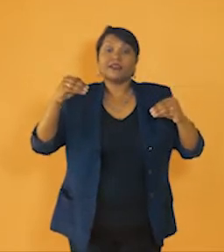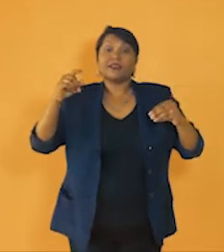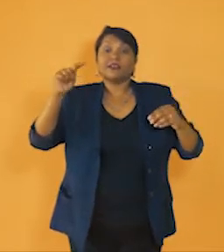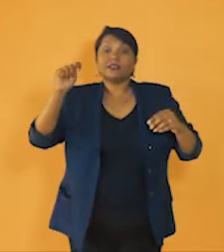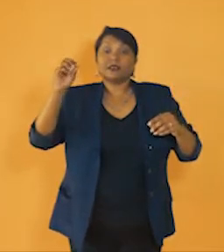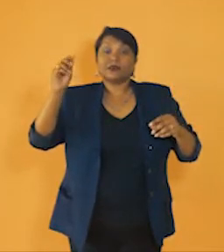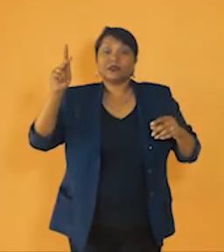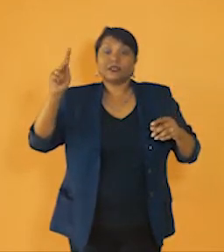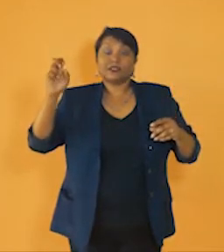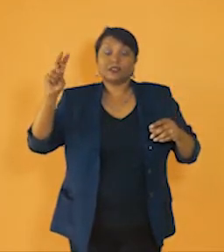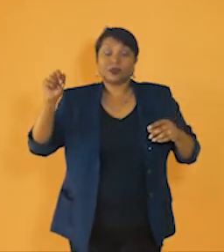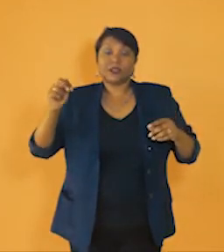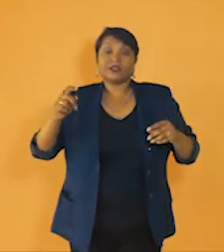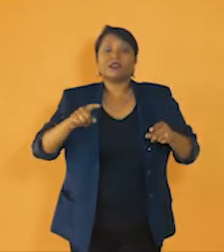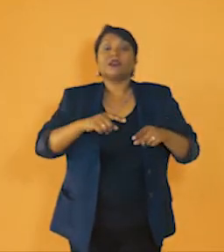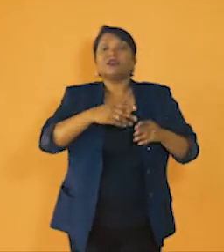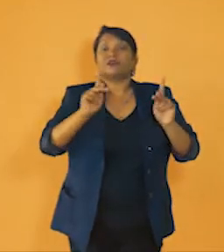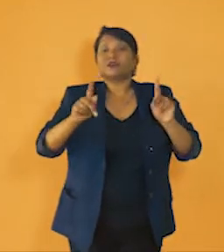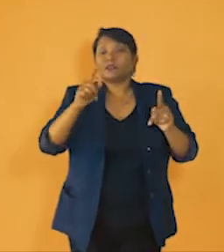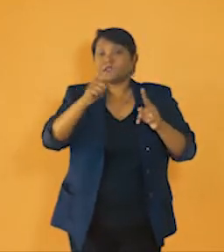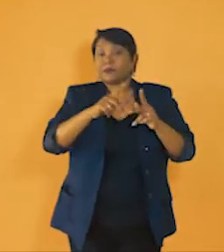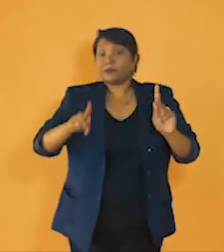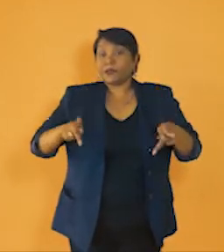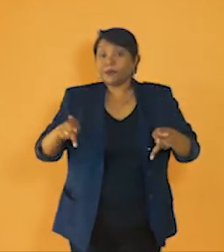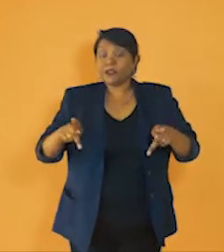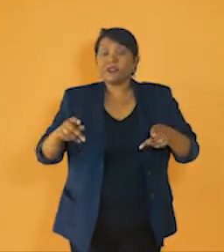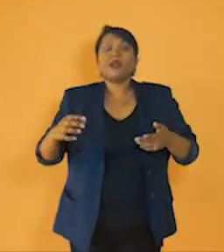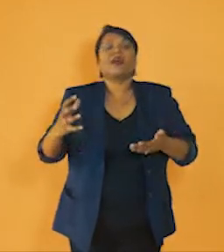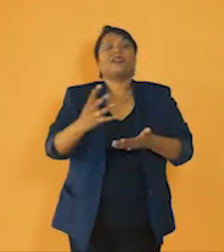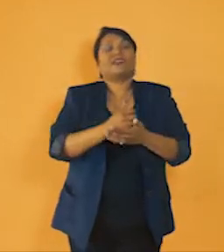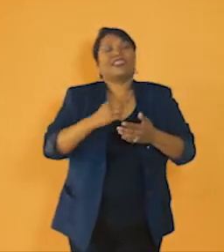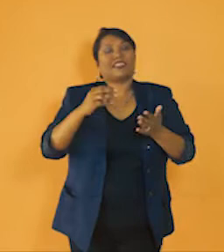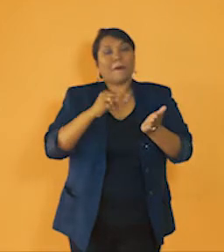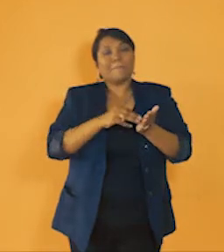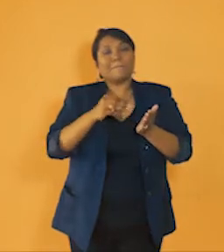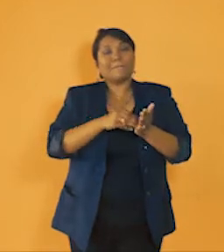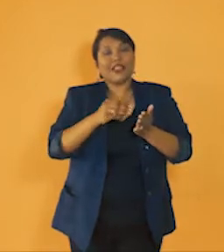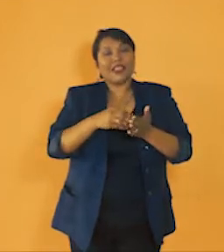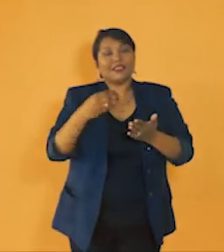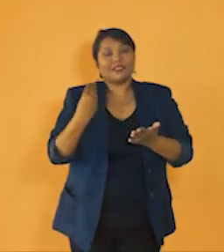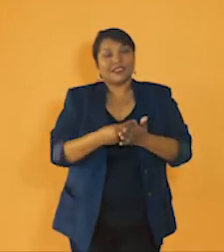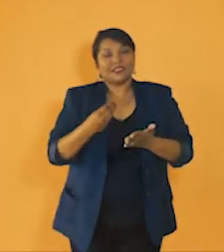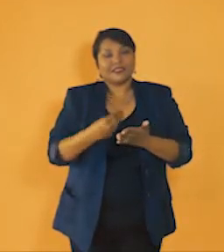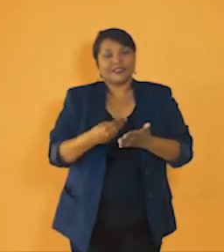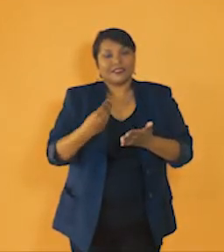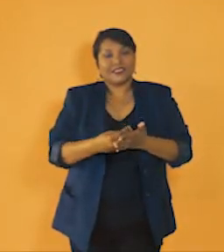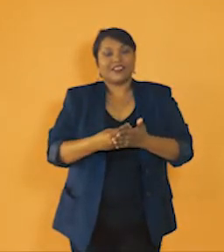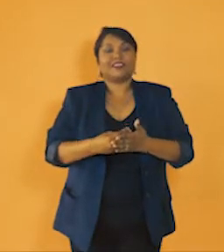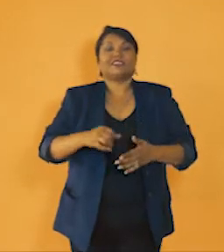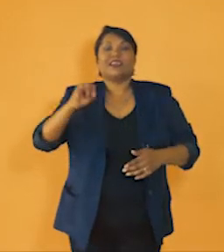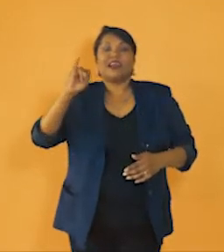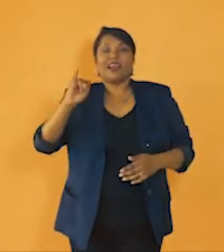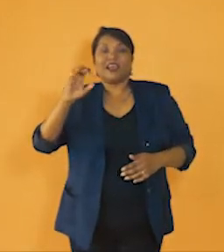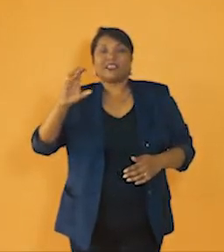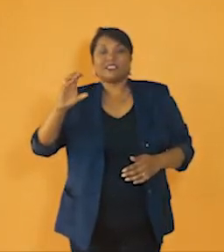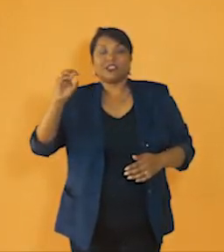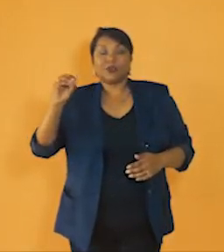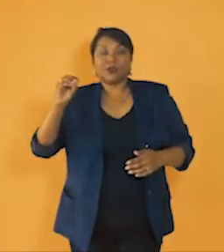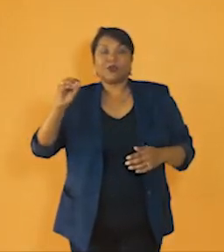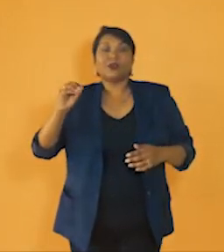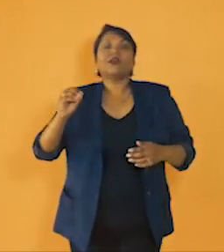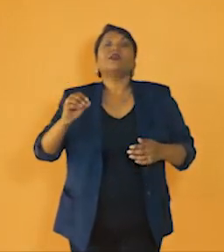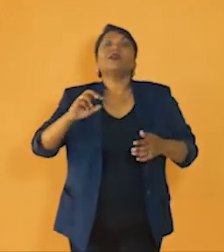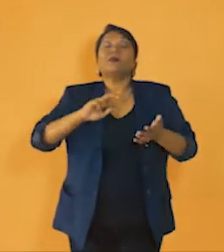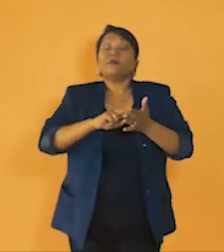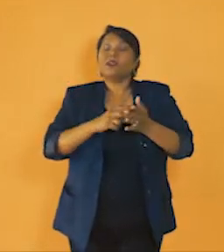millions of dollars. An ICO is similar in concept to an initial public offering, but is an investment that gives